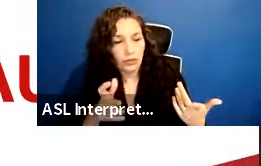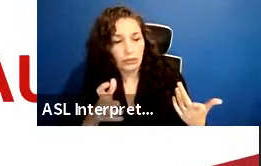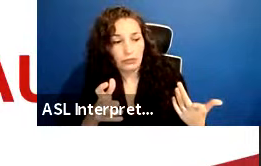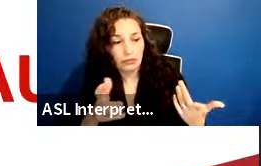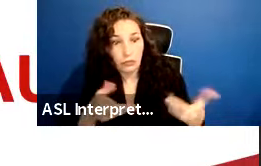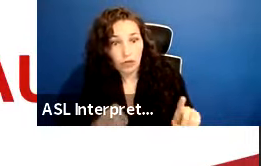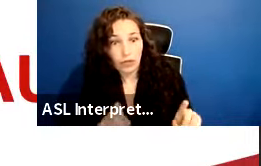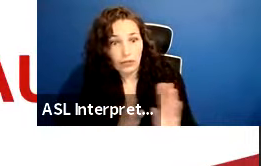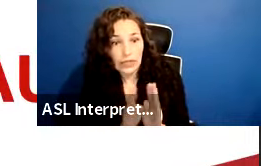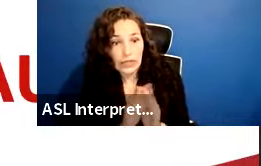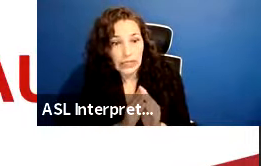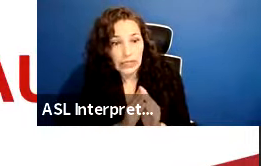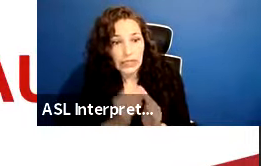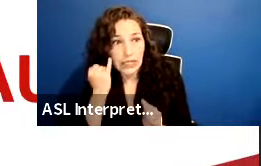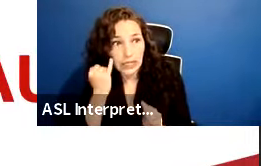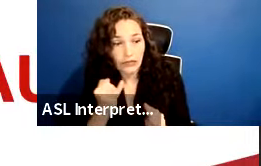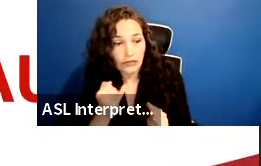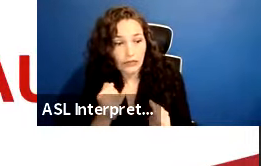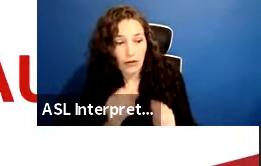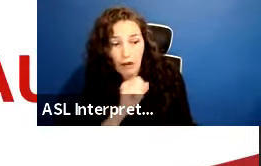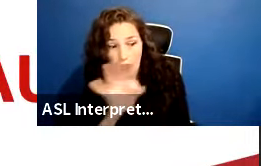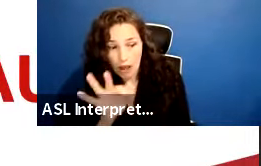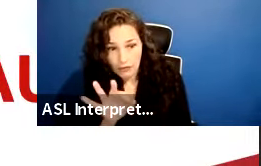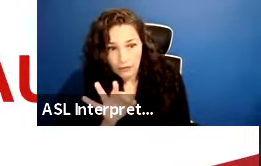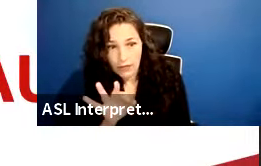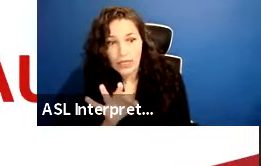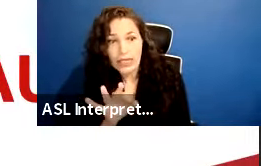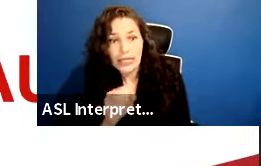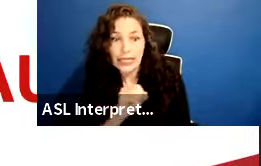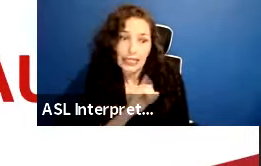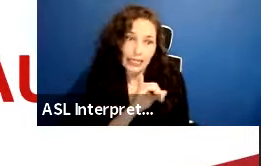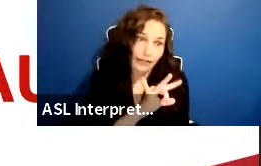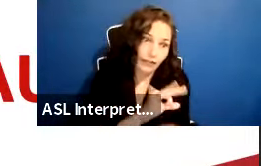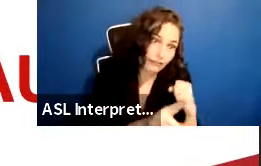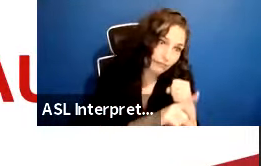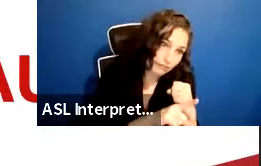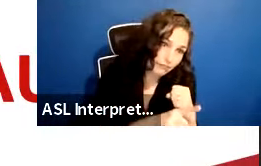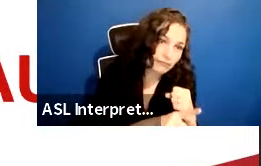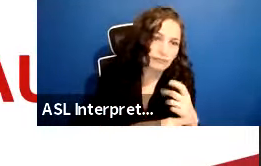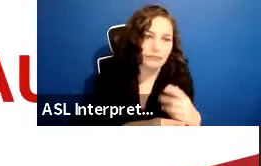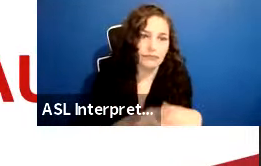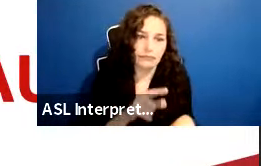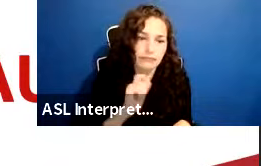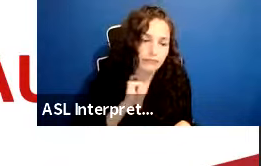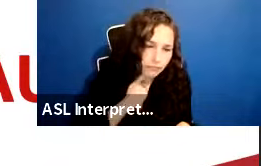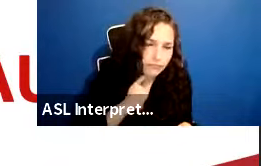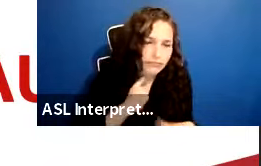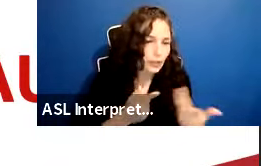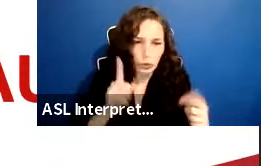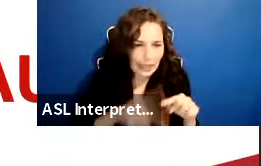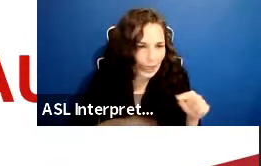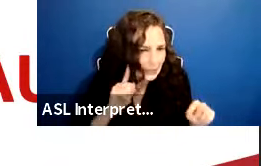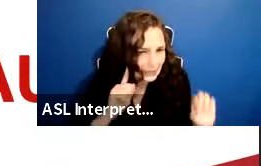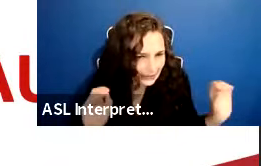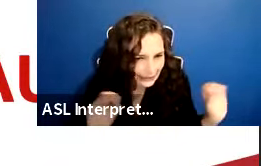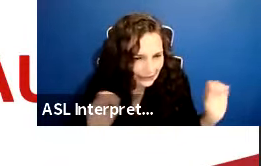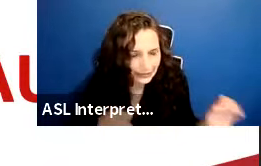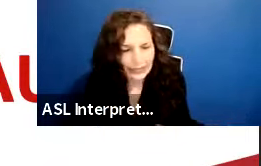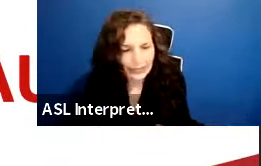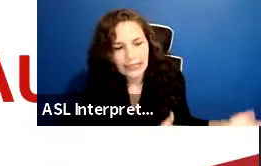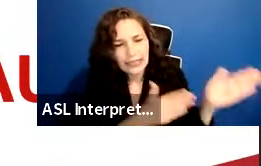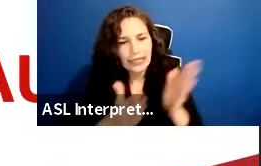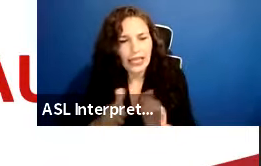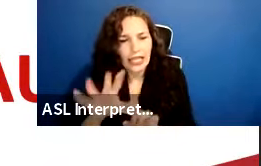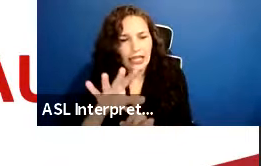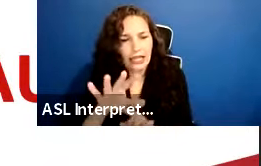audio will not be heard. And then if you click on the little arrow next to that mute unmute button or that join audio button, in my